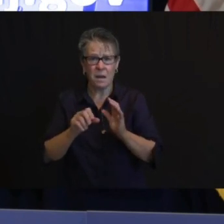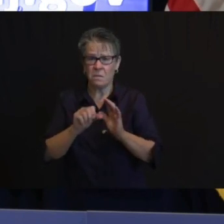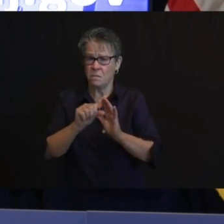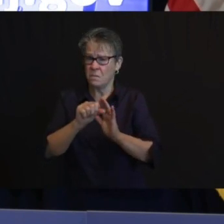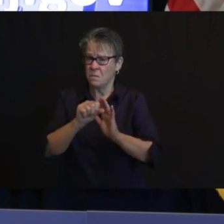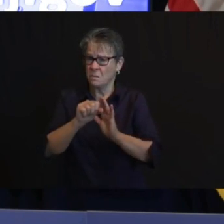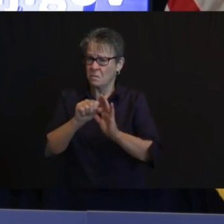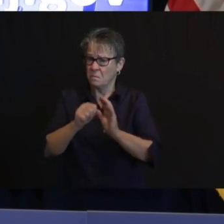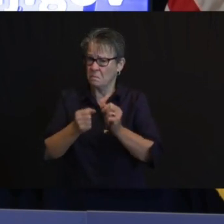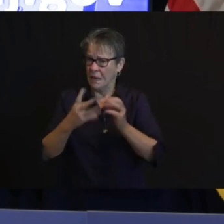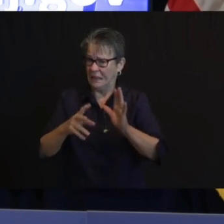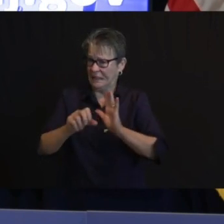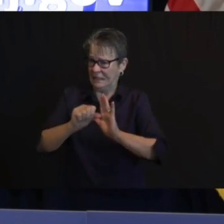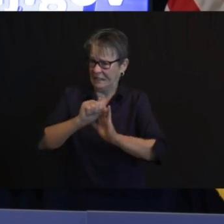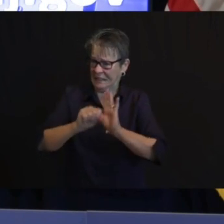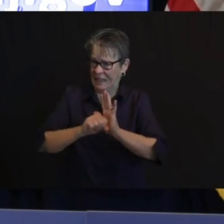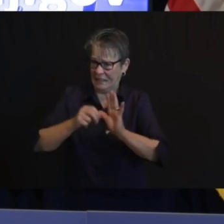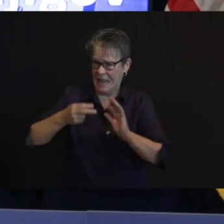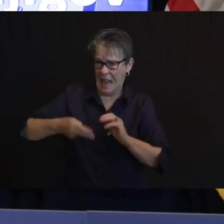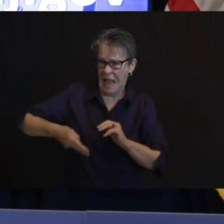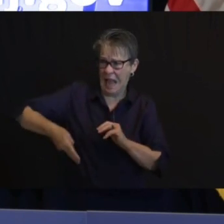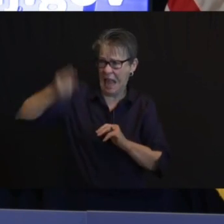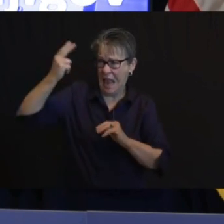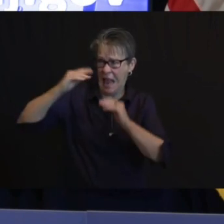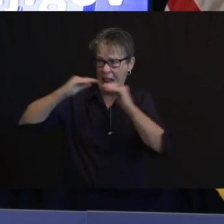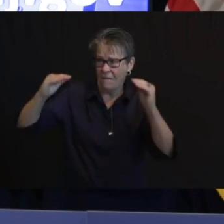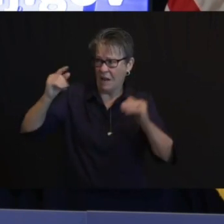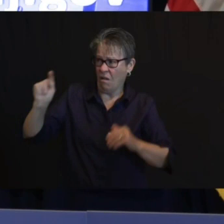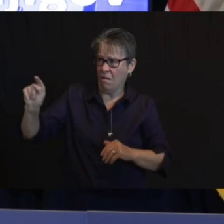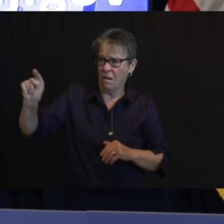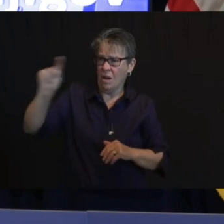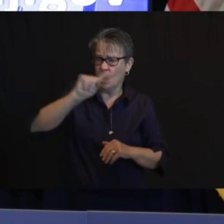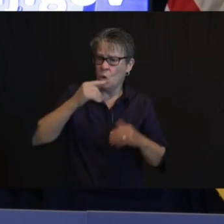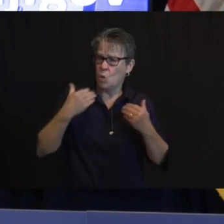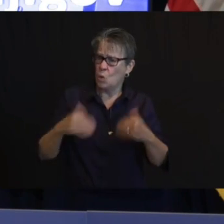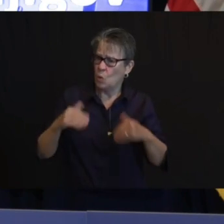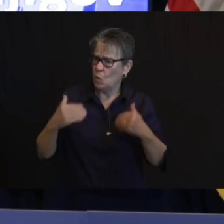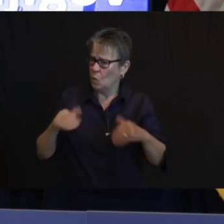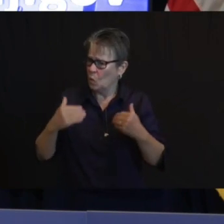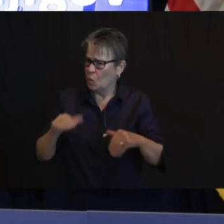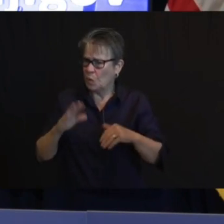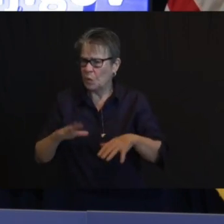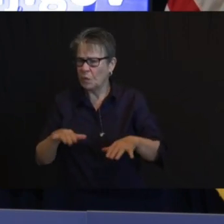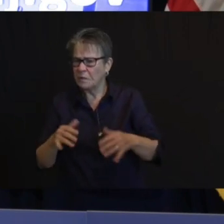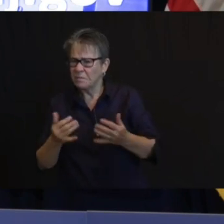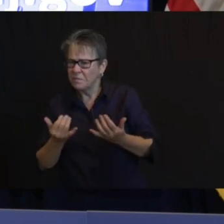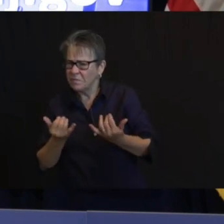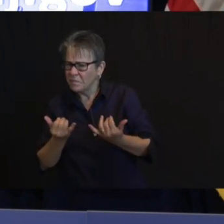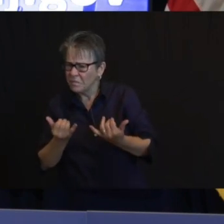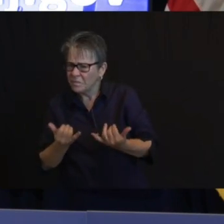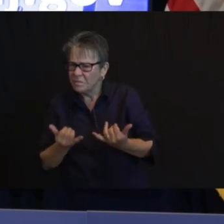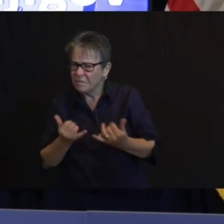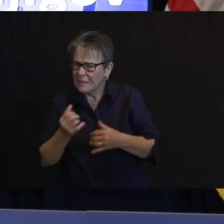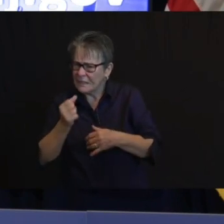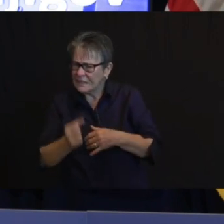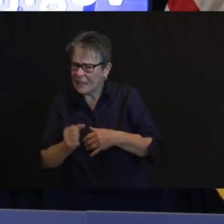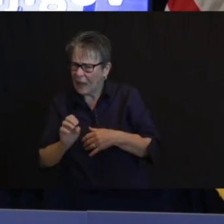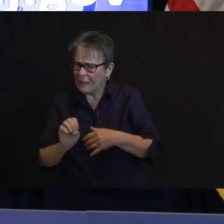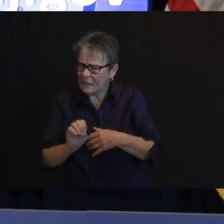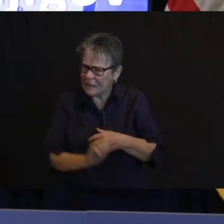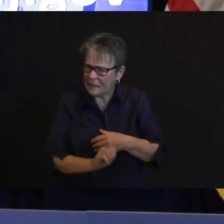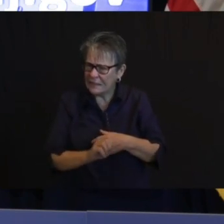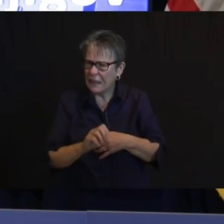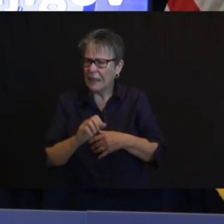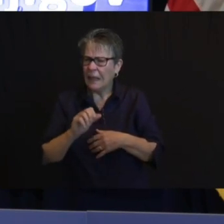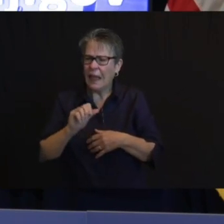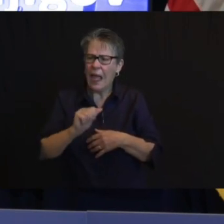COVID-19 activity level report. Currently, only the southeast region, which includes Atlantic, Cape